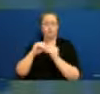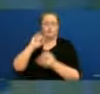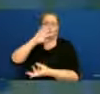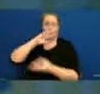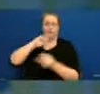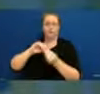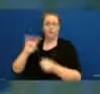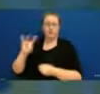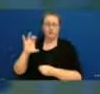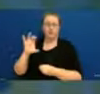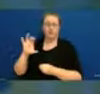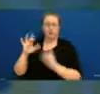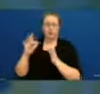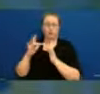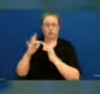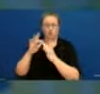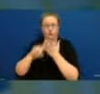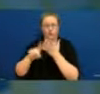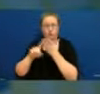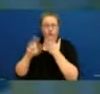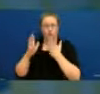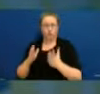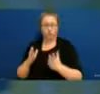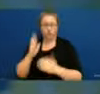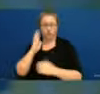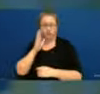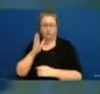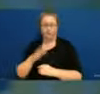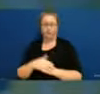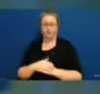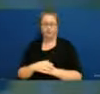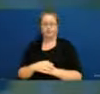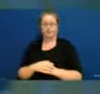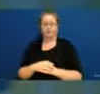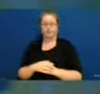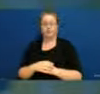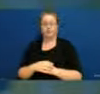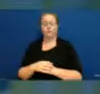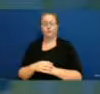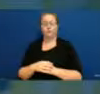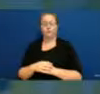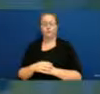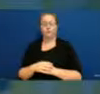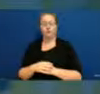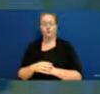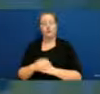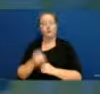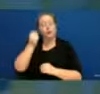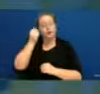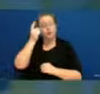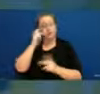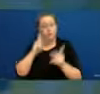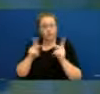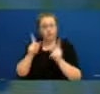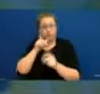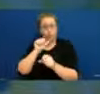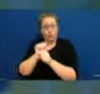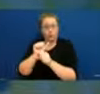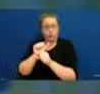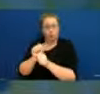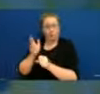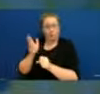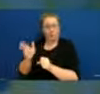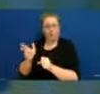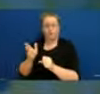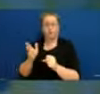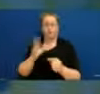hire incrementally more than 800 contact tracers. It should be, people working in contact tracing, I should say, it should be understood that this